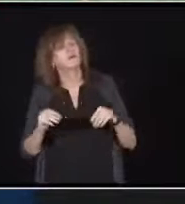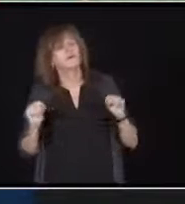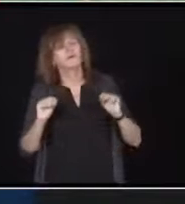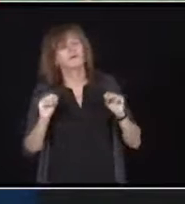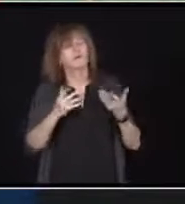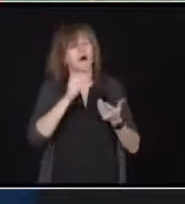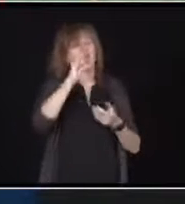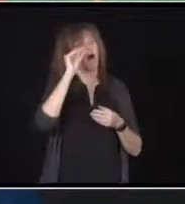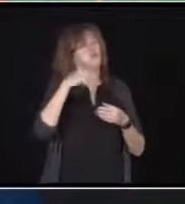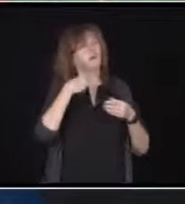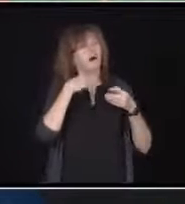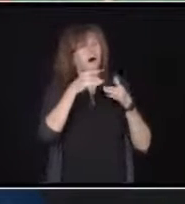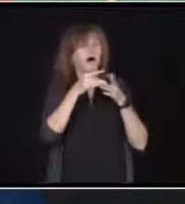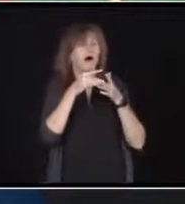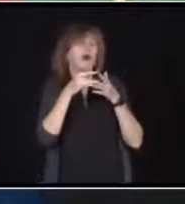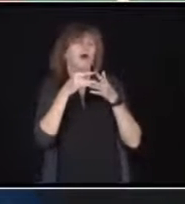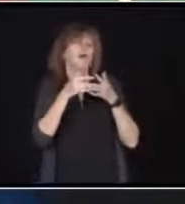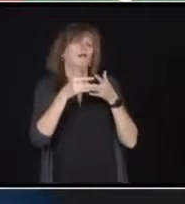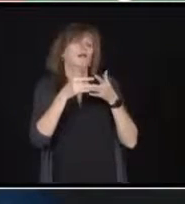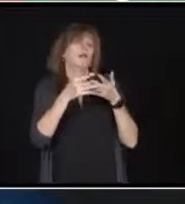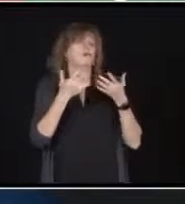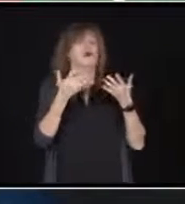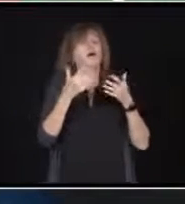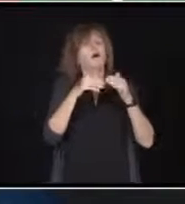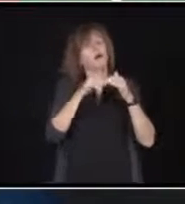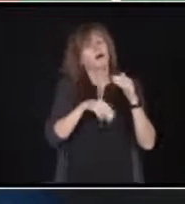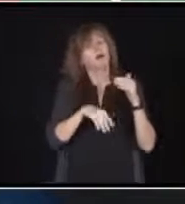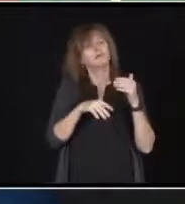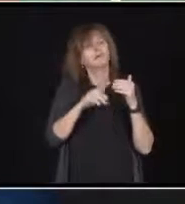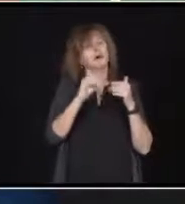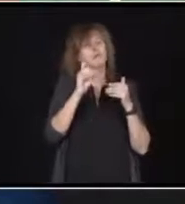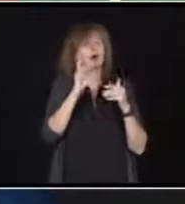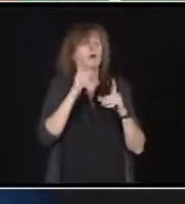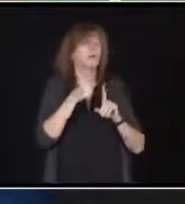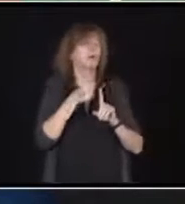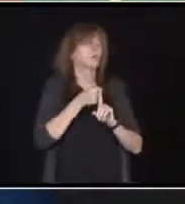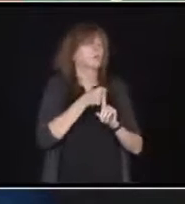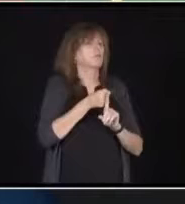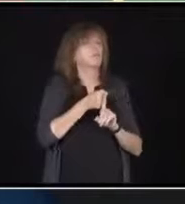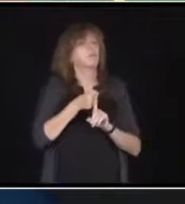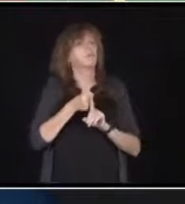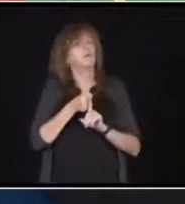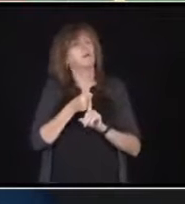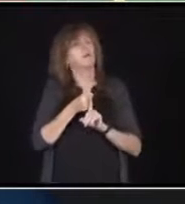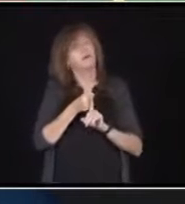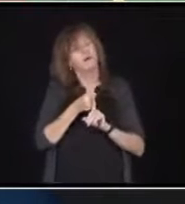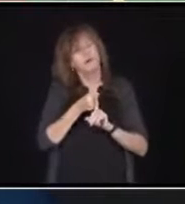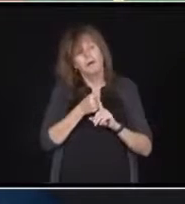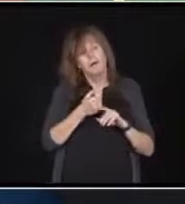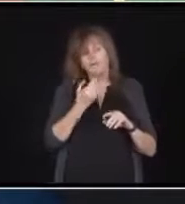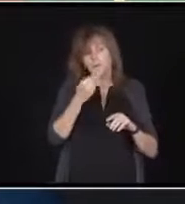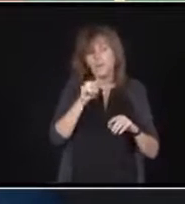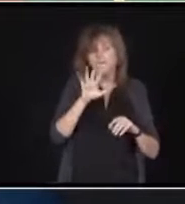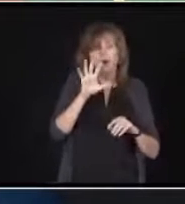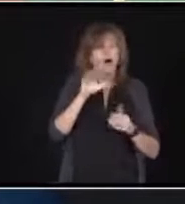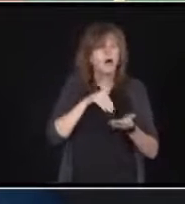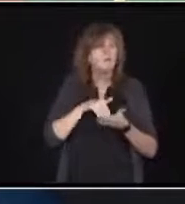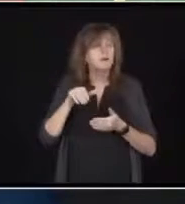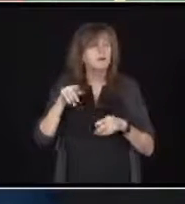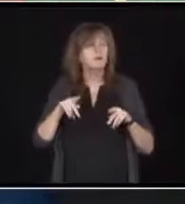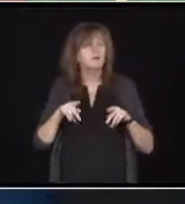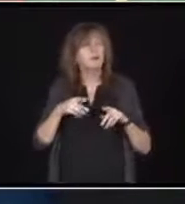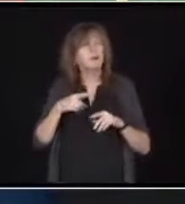100 cases with over 14.5 million people. And then all of a sudden everyone, got a little lackadaisical.